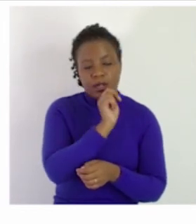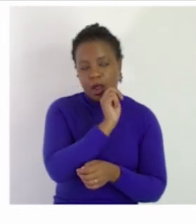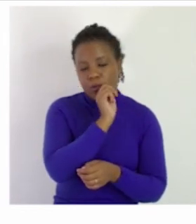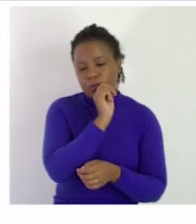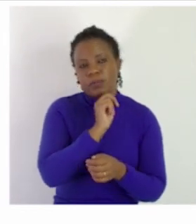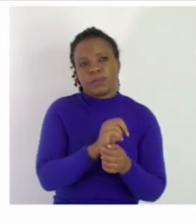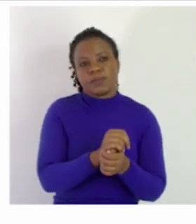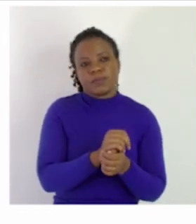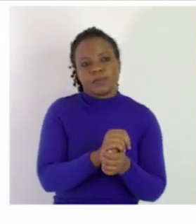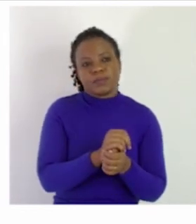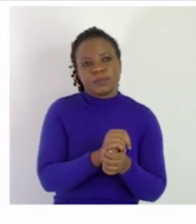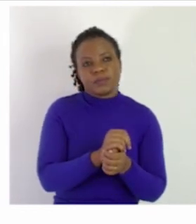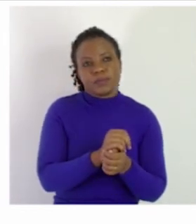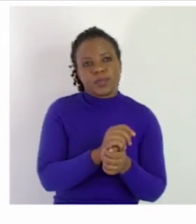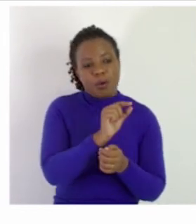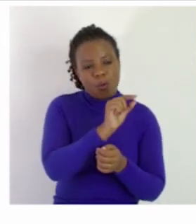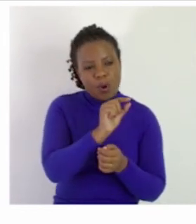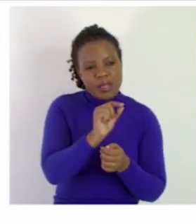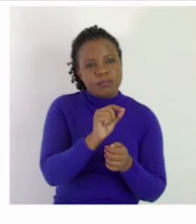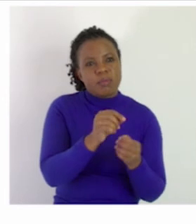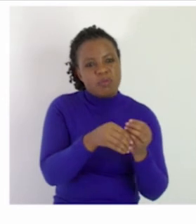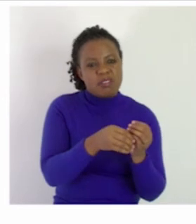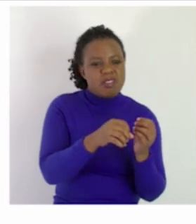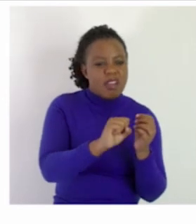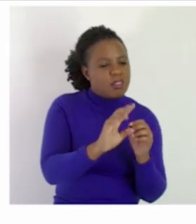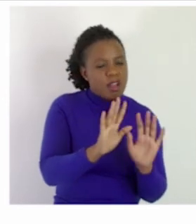Or if you say a packet of,